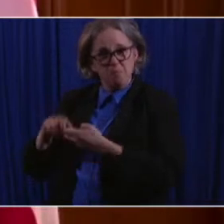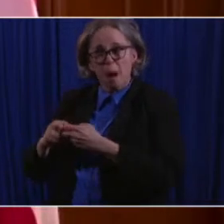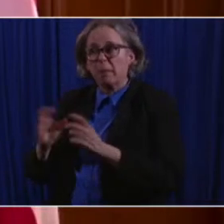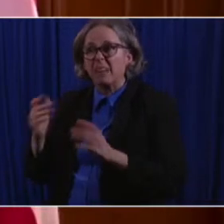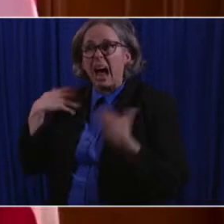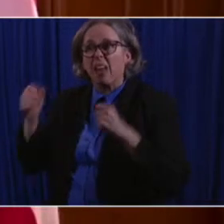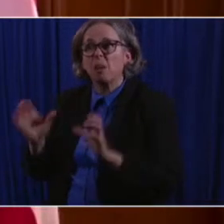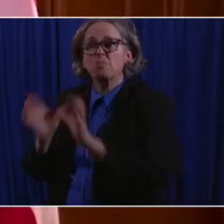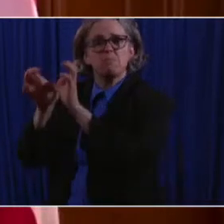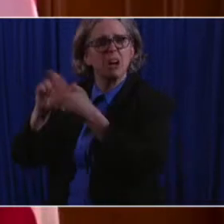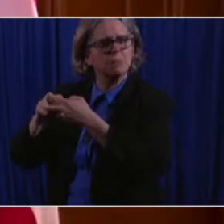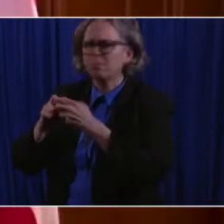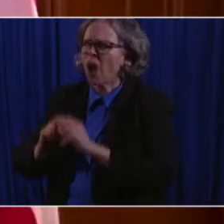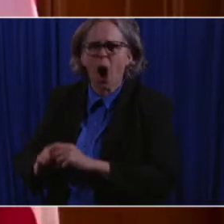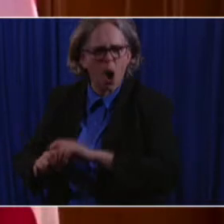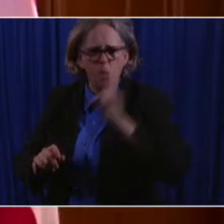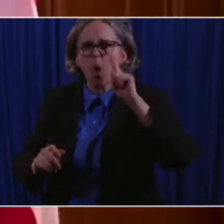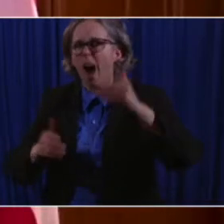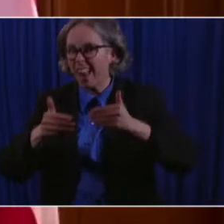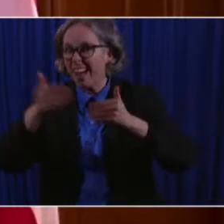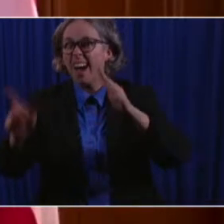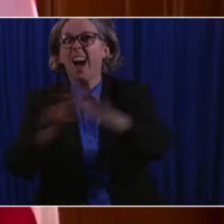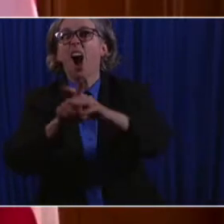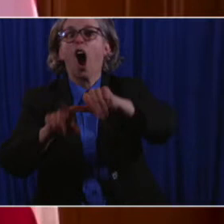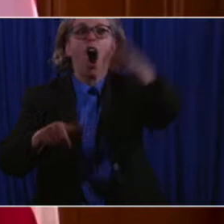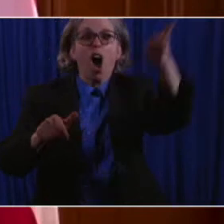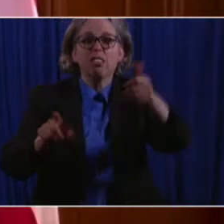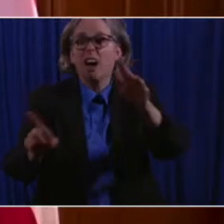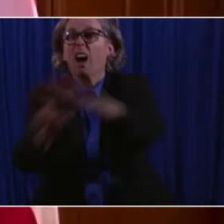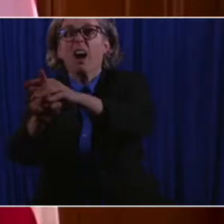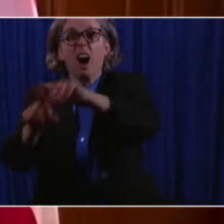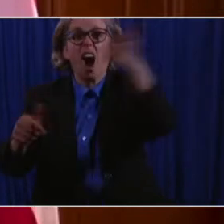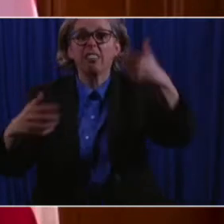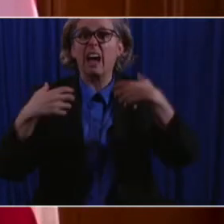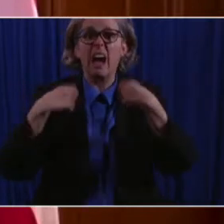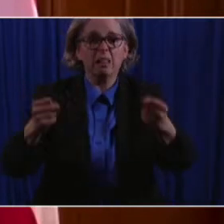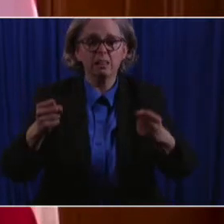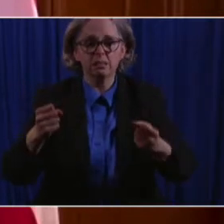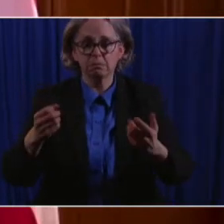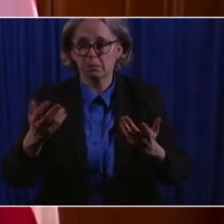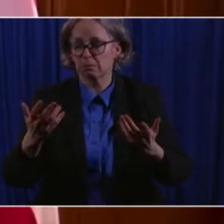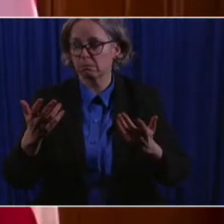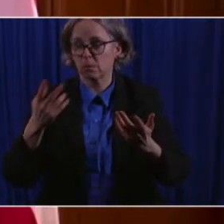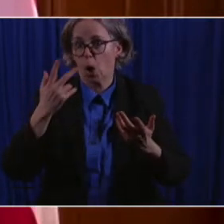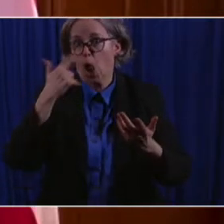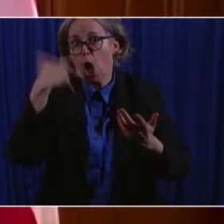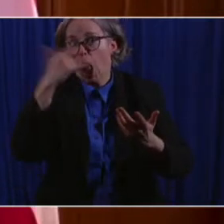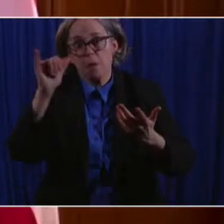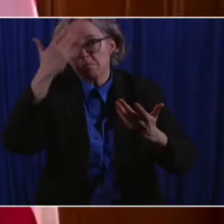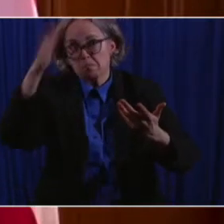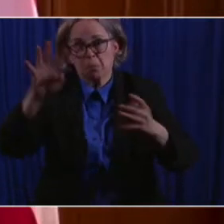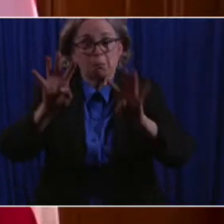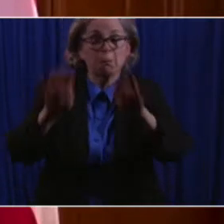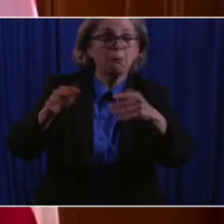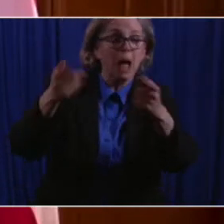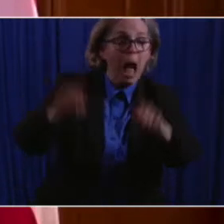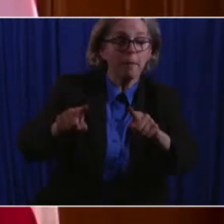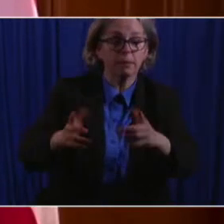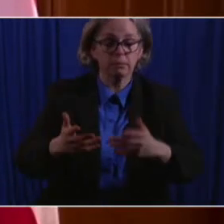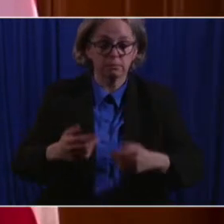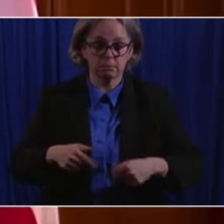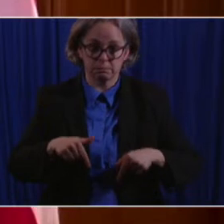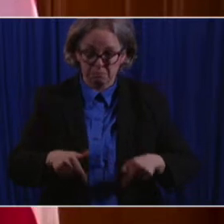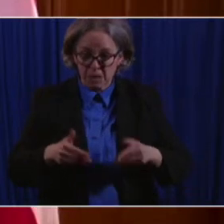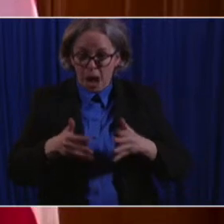be. It may be a national, international crisis like this one. It